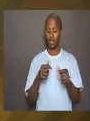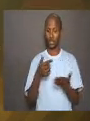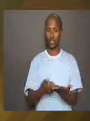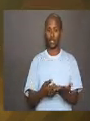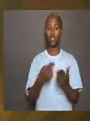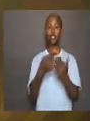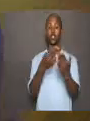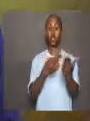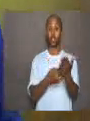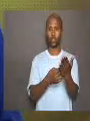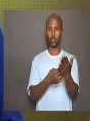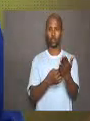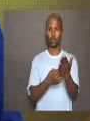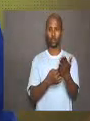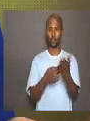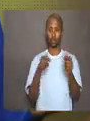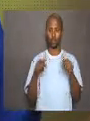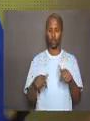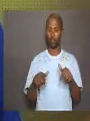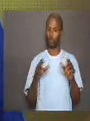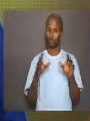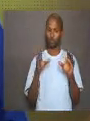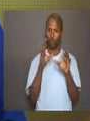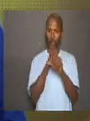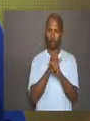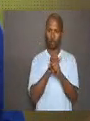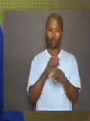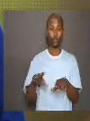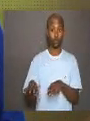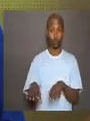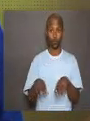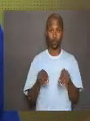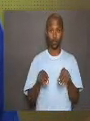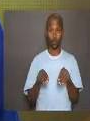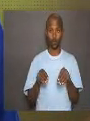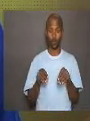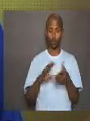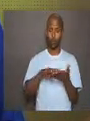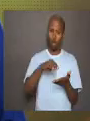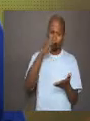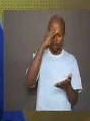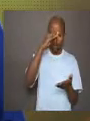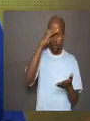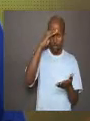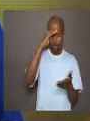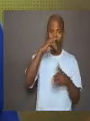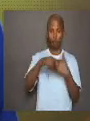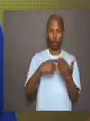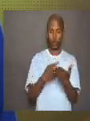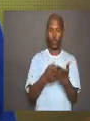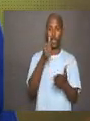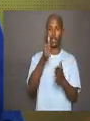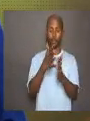unit. That is all the time we have for today, students. We have learned